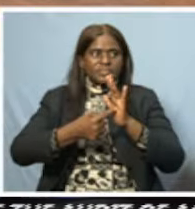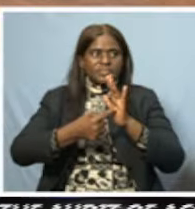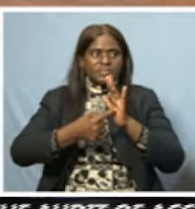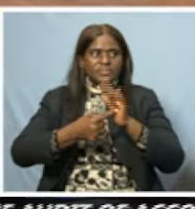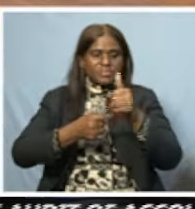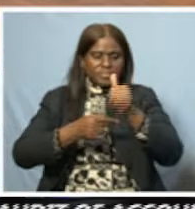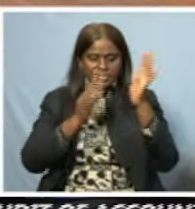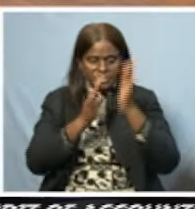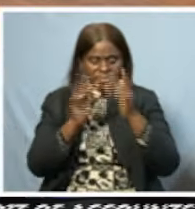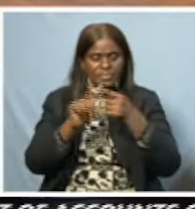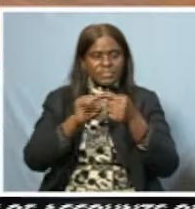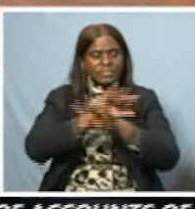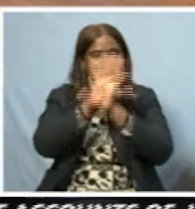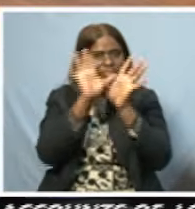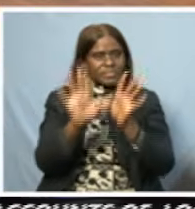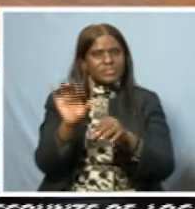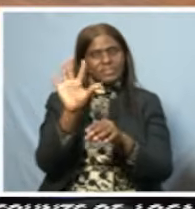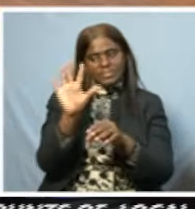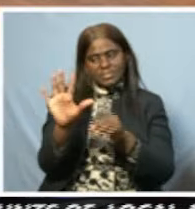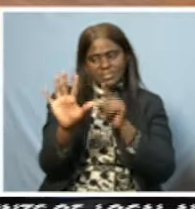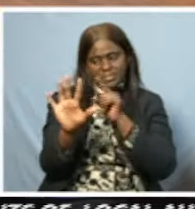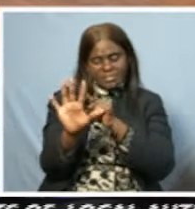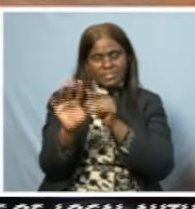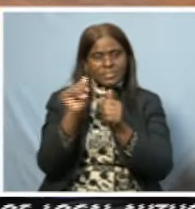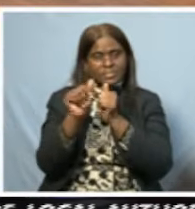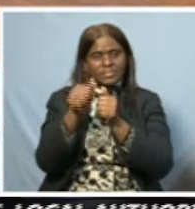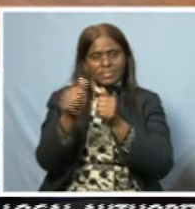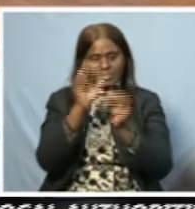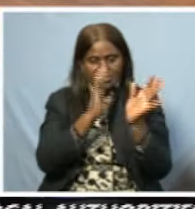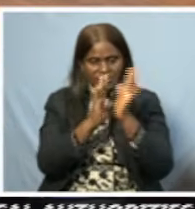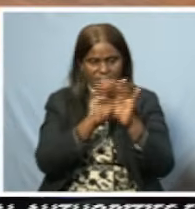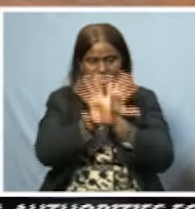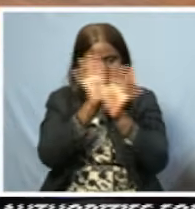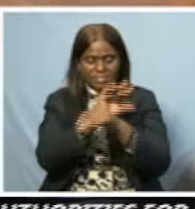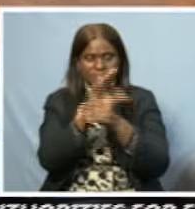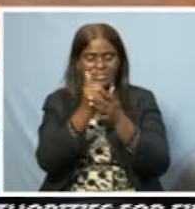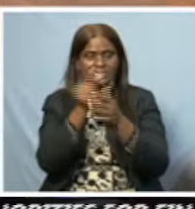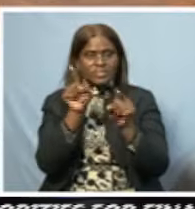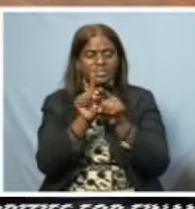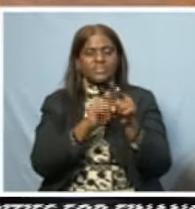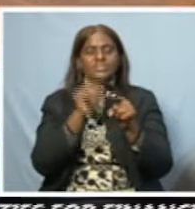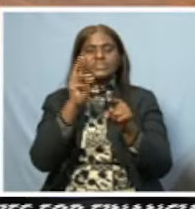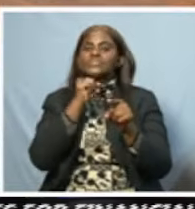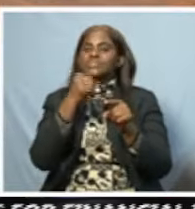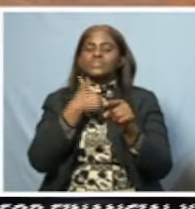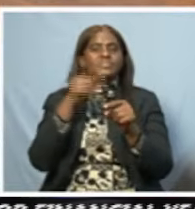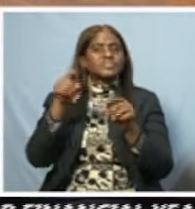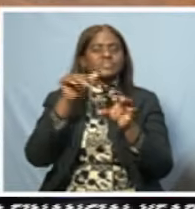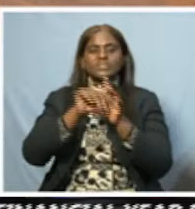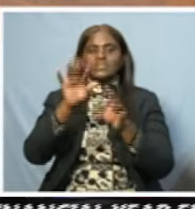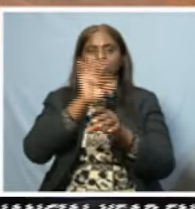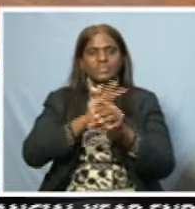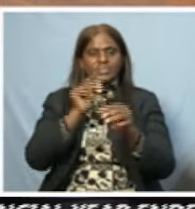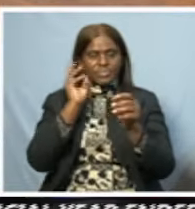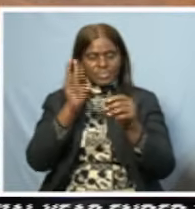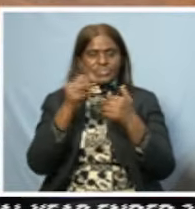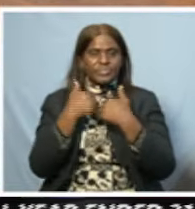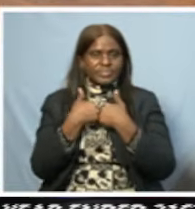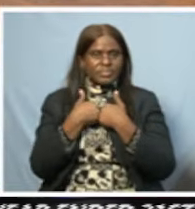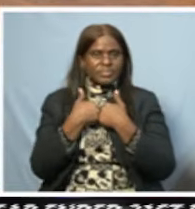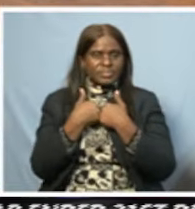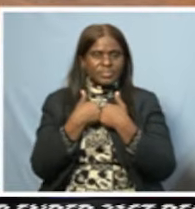you intend to clear the 5? Because if you clear them off, then they will be no longer on your payroll. Then you will